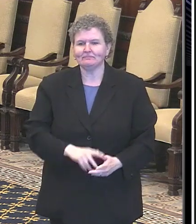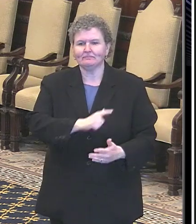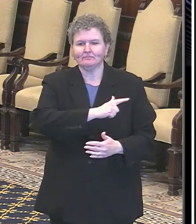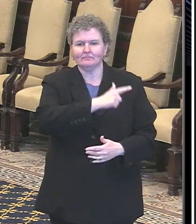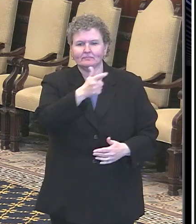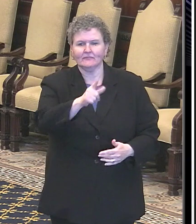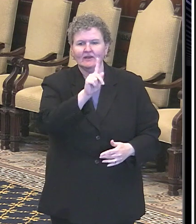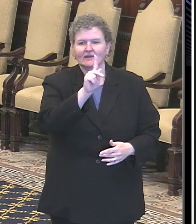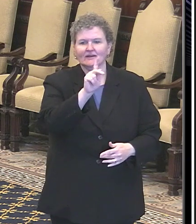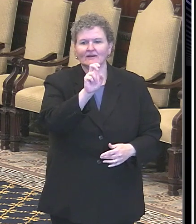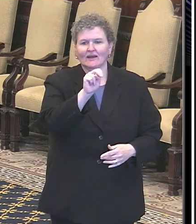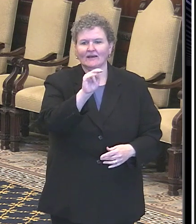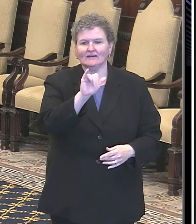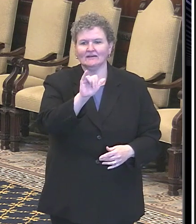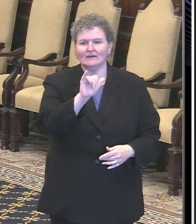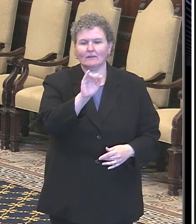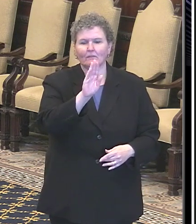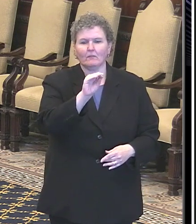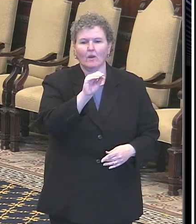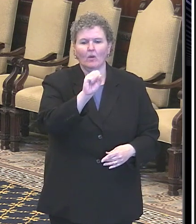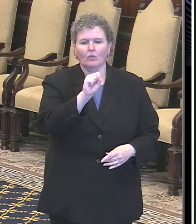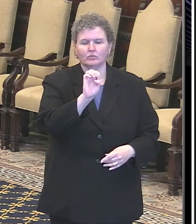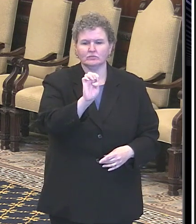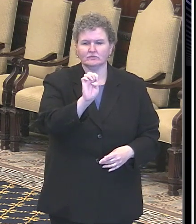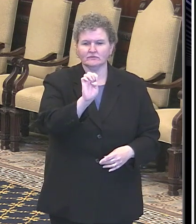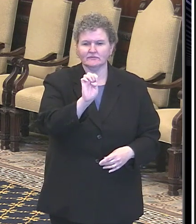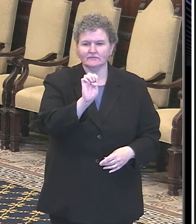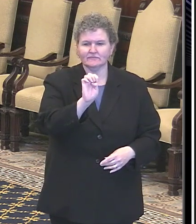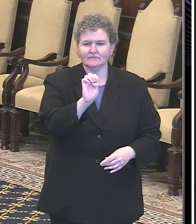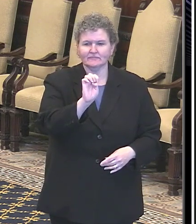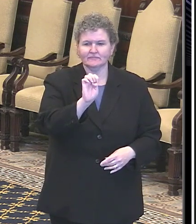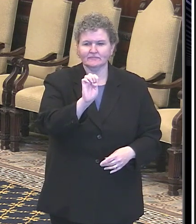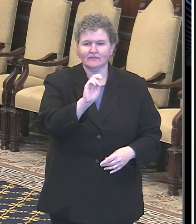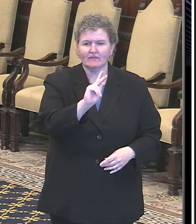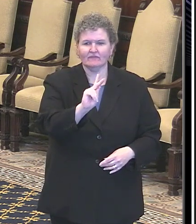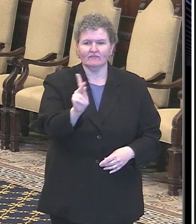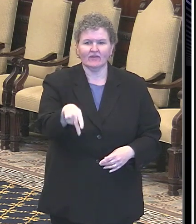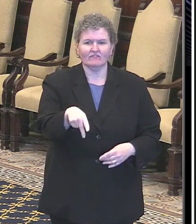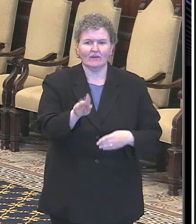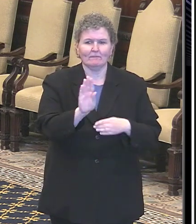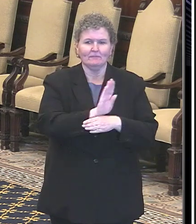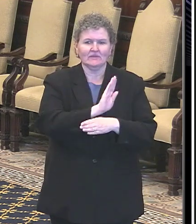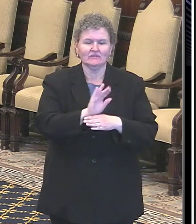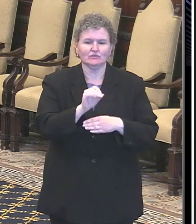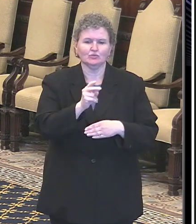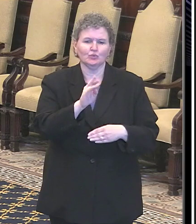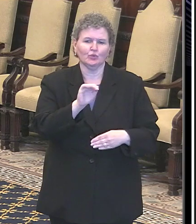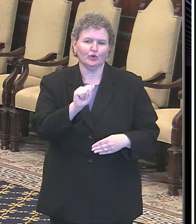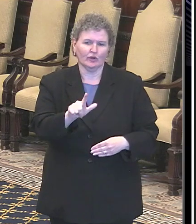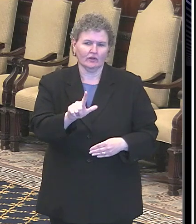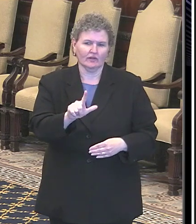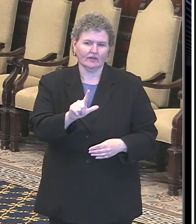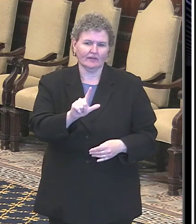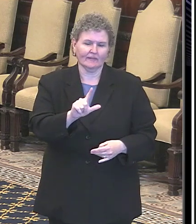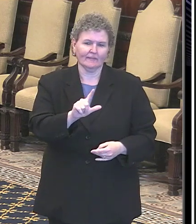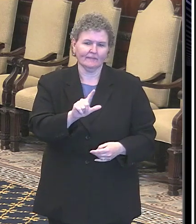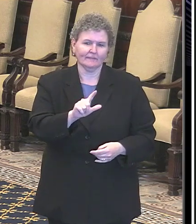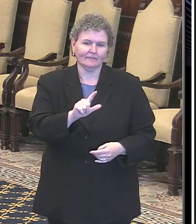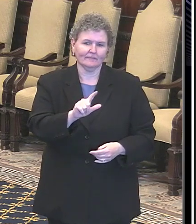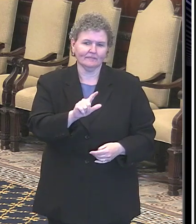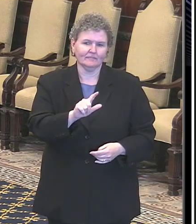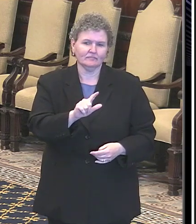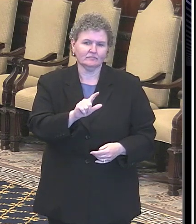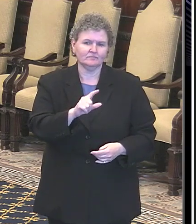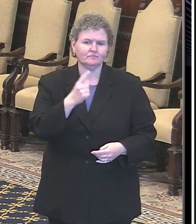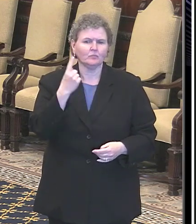Journal, you're up next. Hi, everybody. This is for either the mayor or Brian. I was wondering, what sort of demand have you seen for the